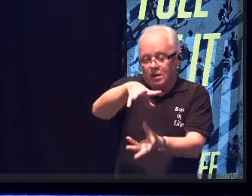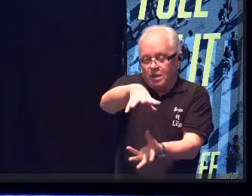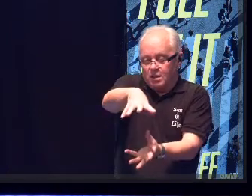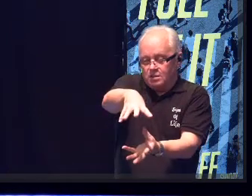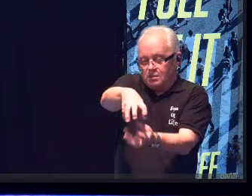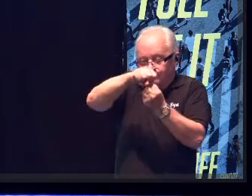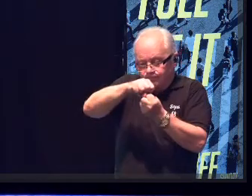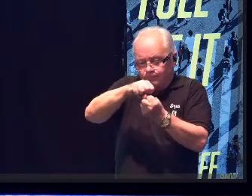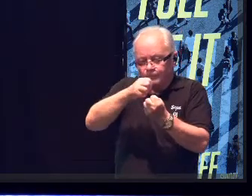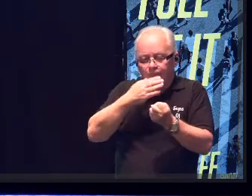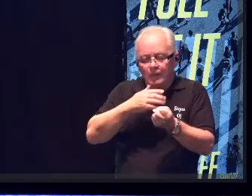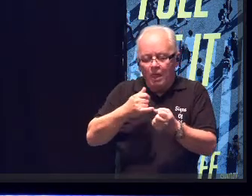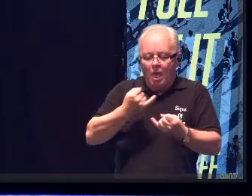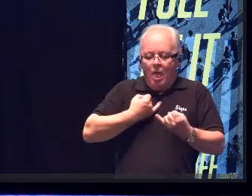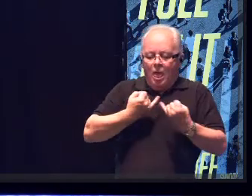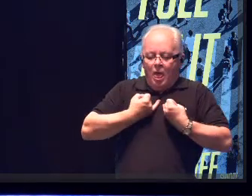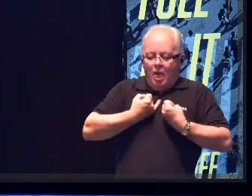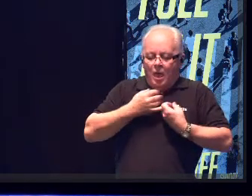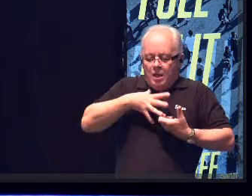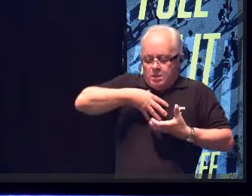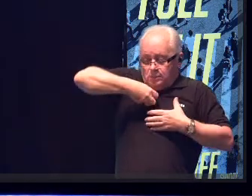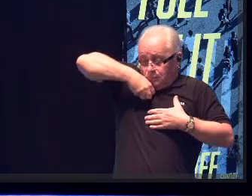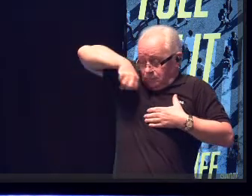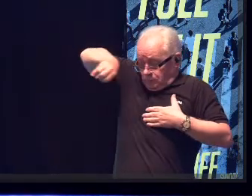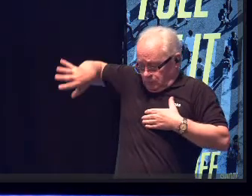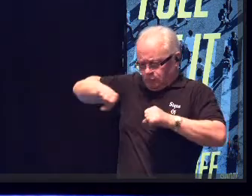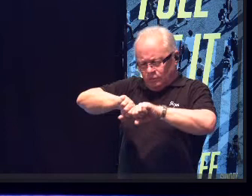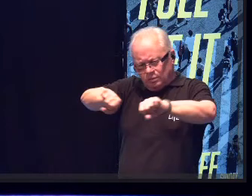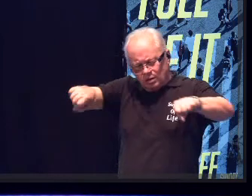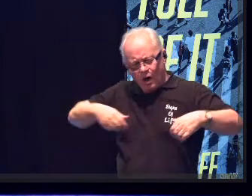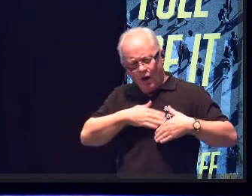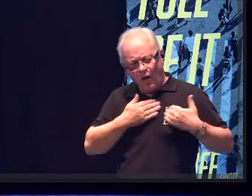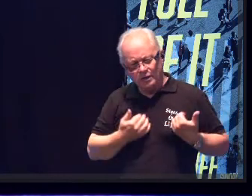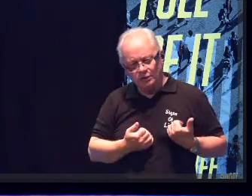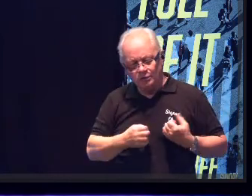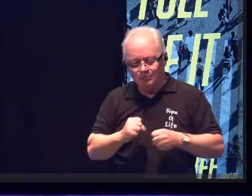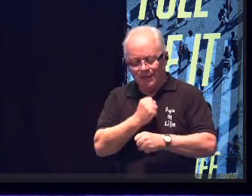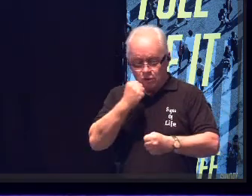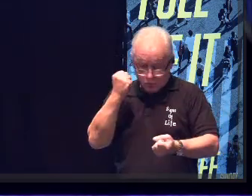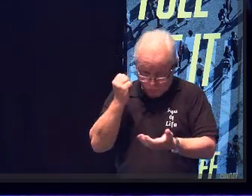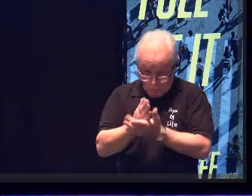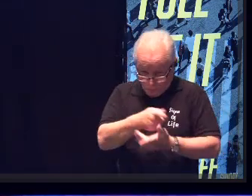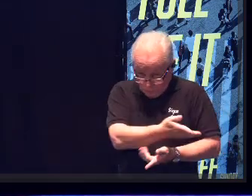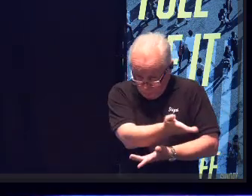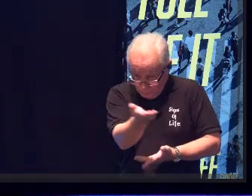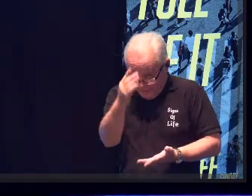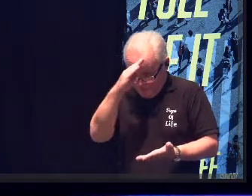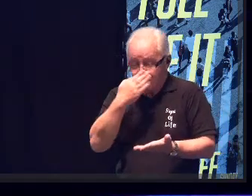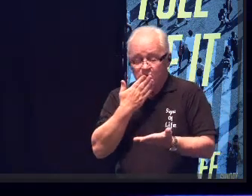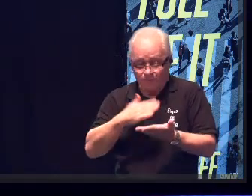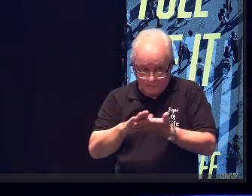be assured of his forgiveness, but he also wants you to forgive